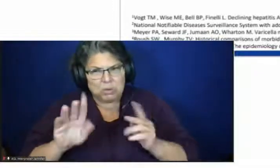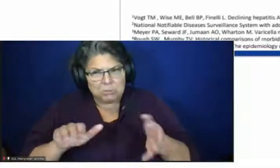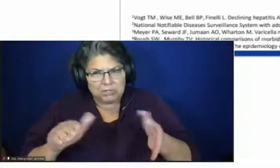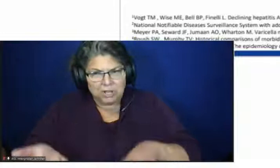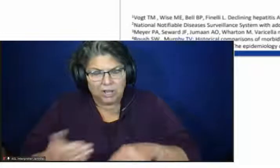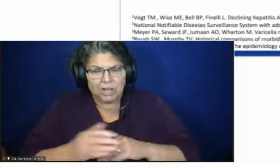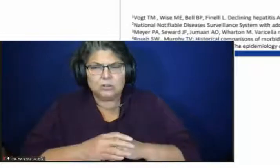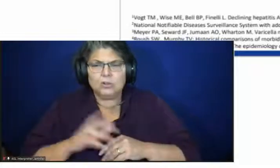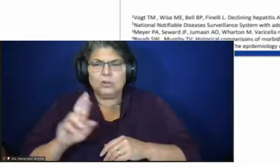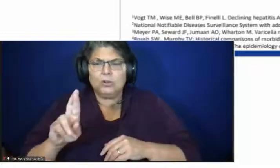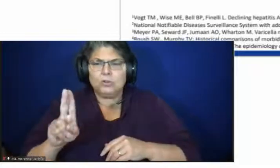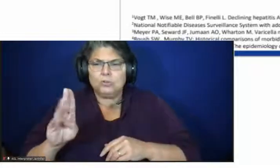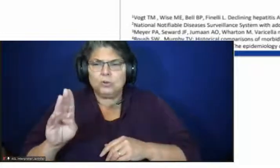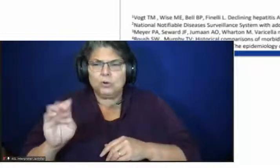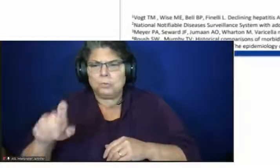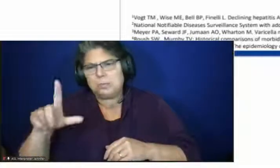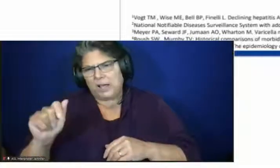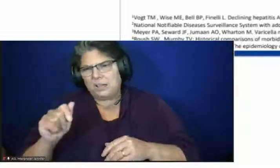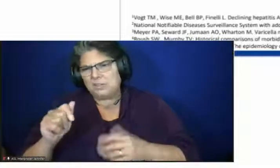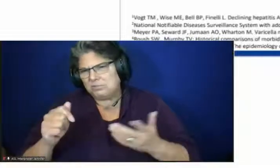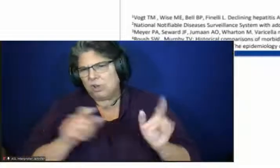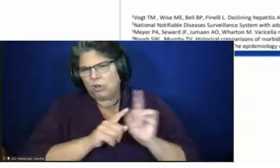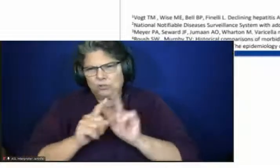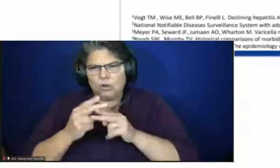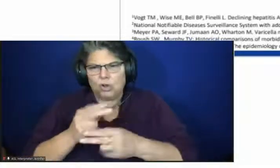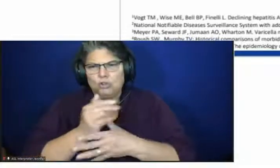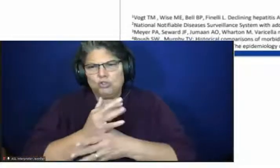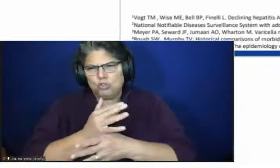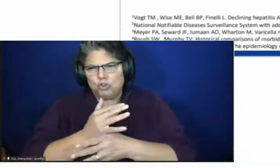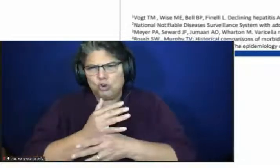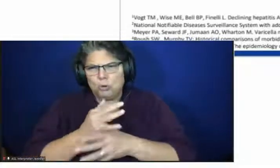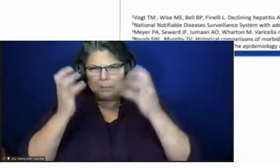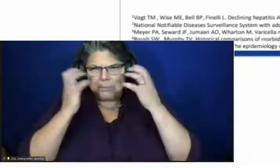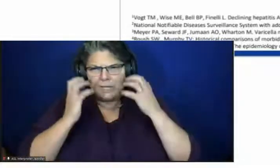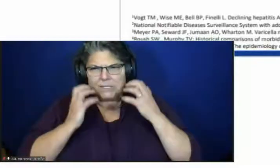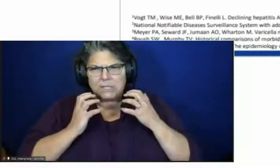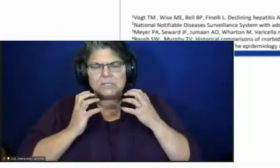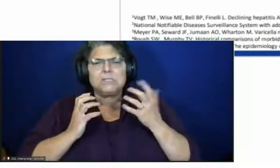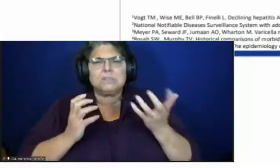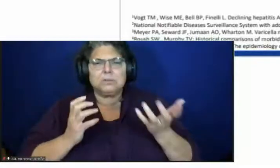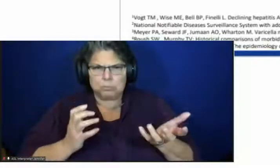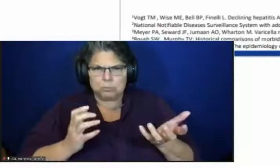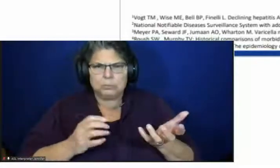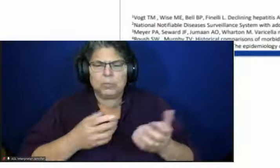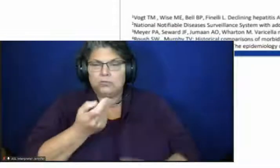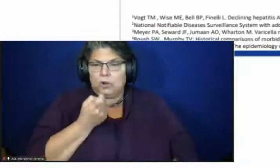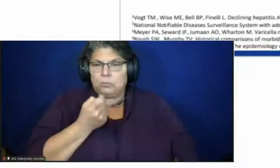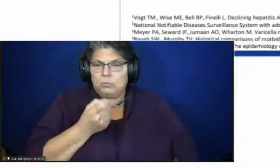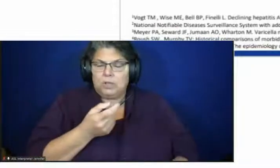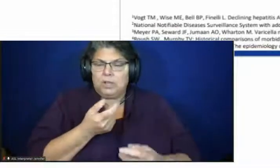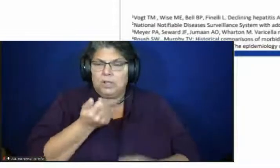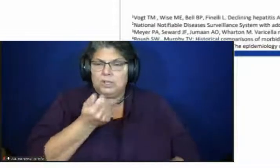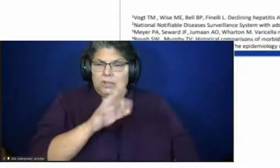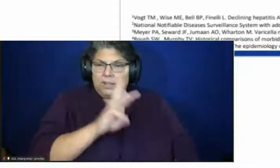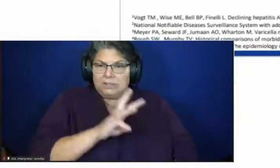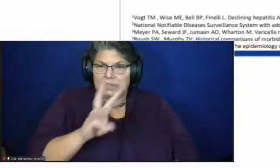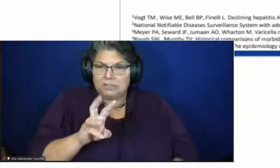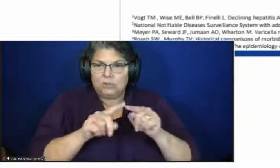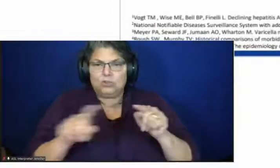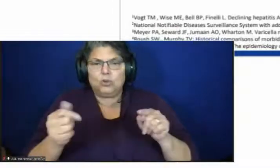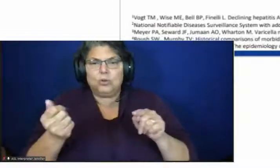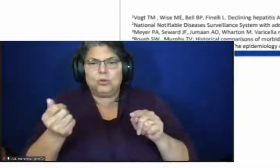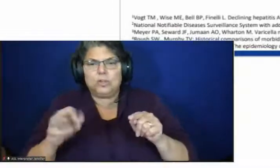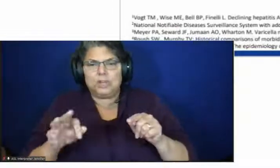Rubella, or German measles, from 1966 to 1968,